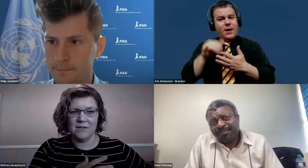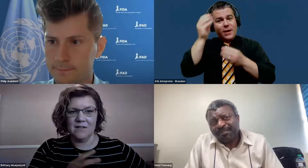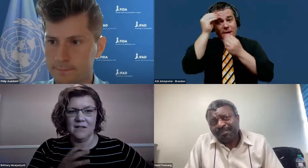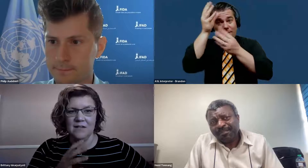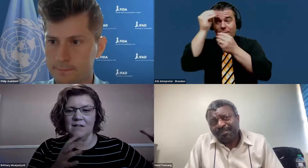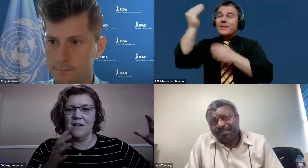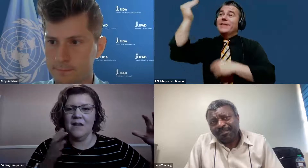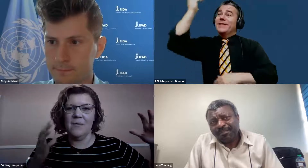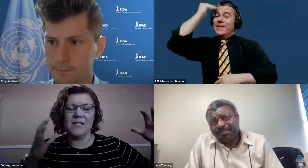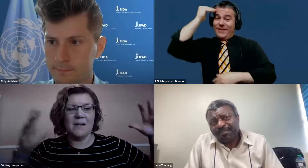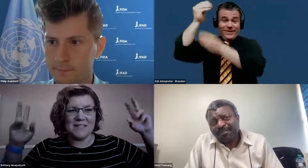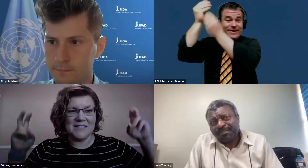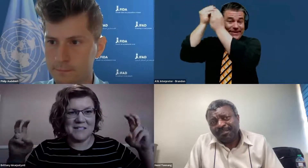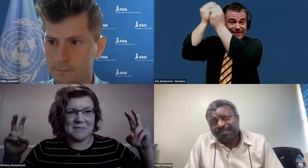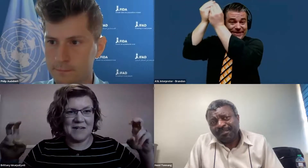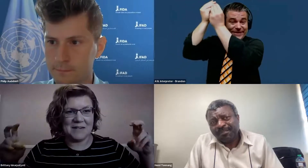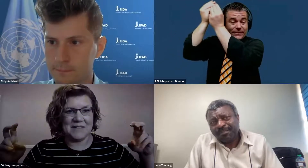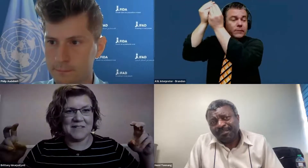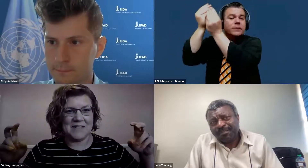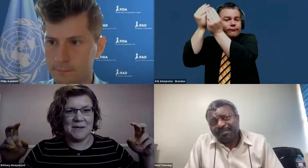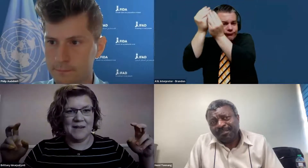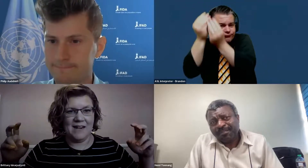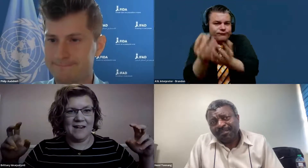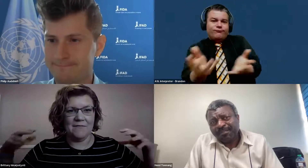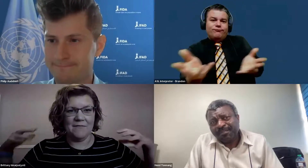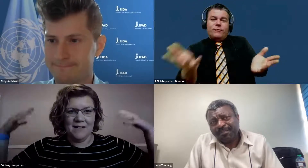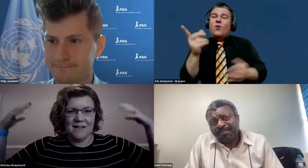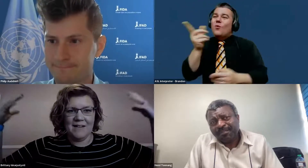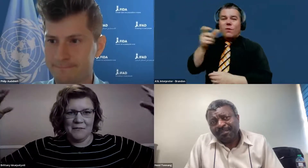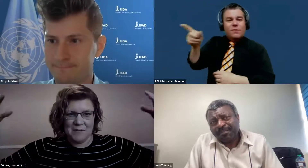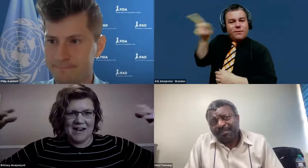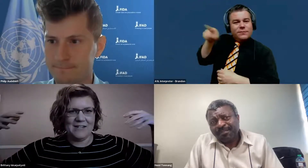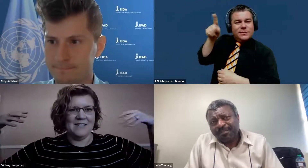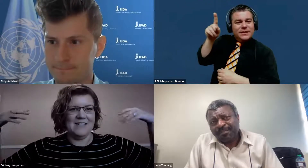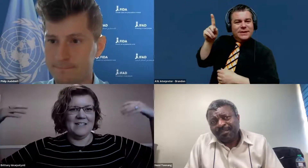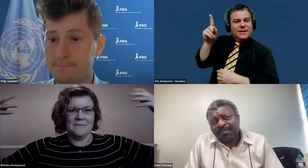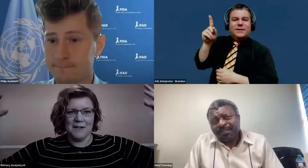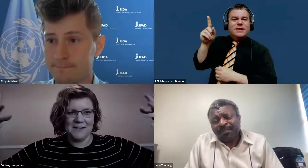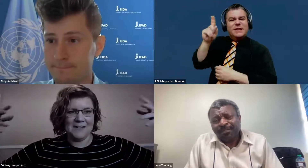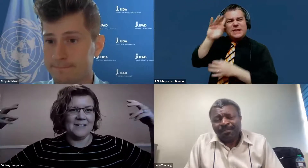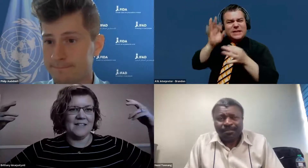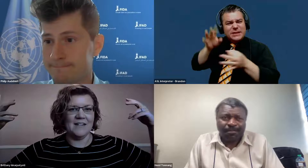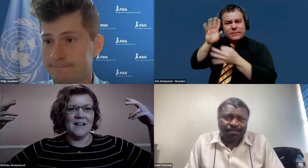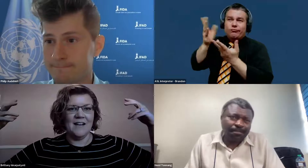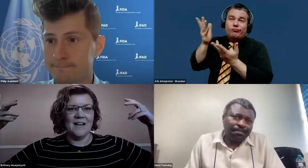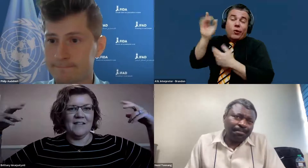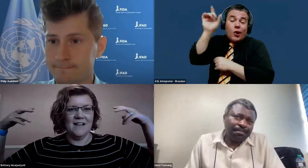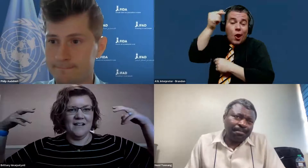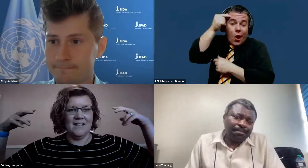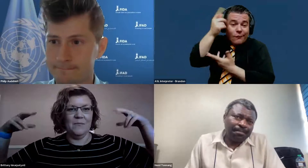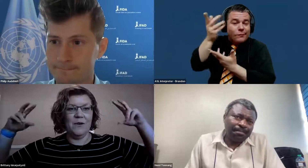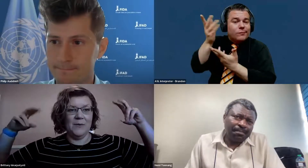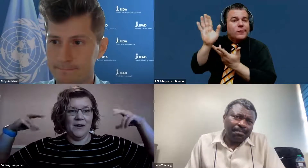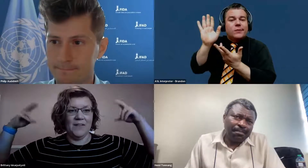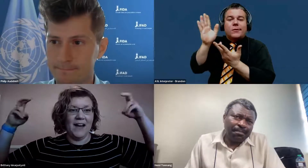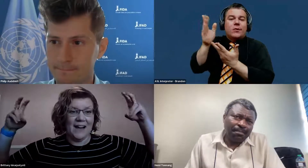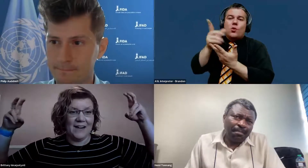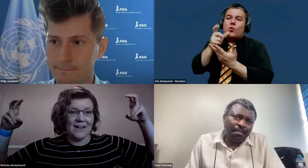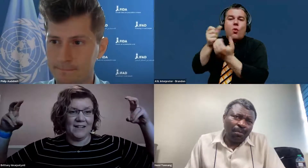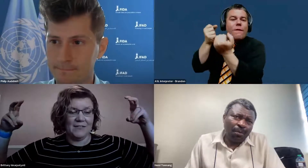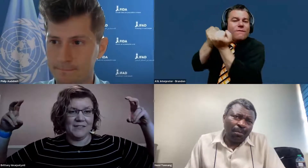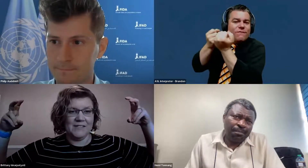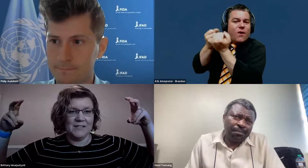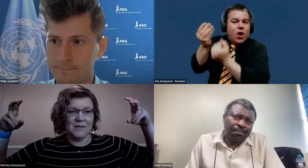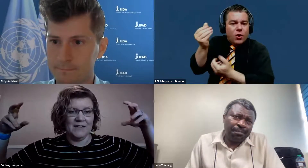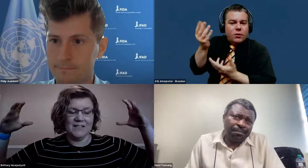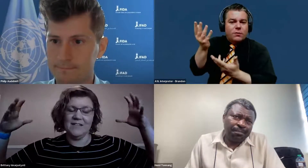to we talk about decision makers as being kind of government agencies and funders and what I would call the